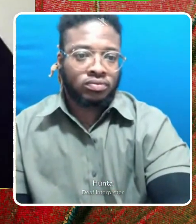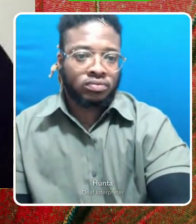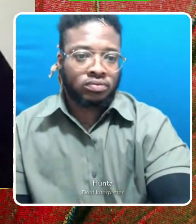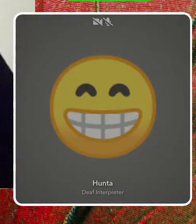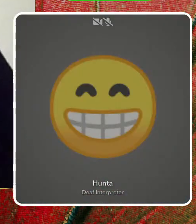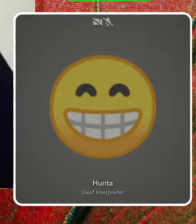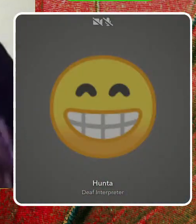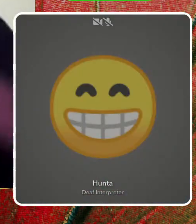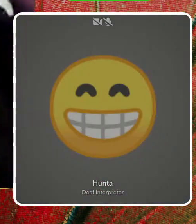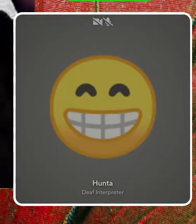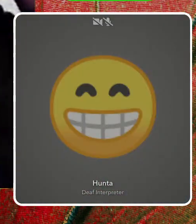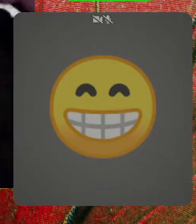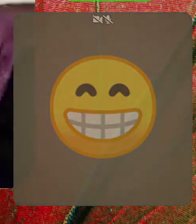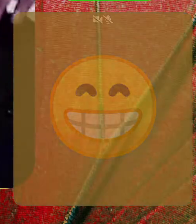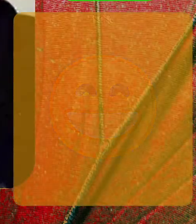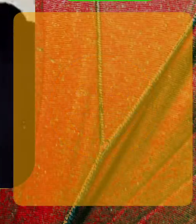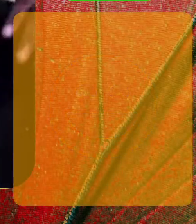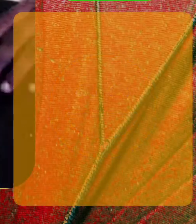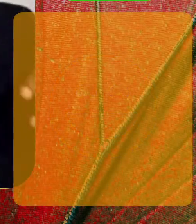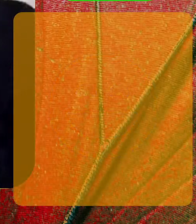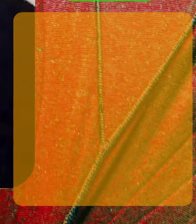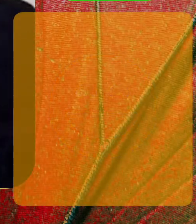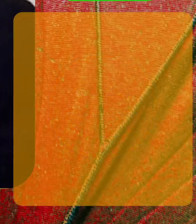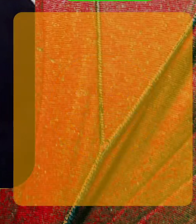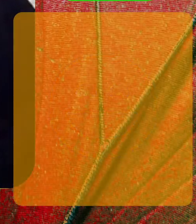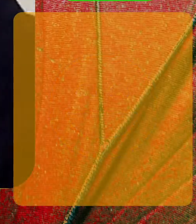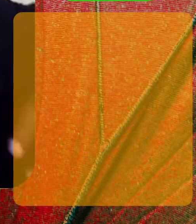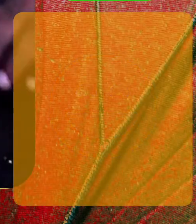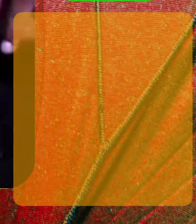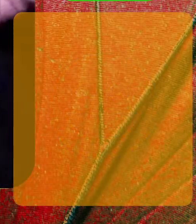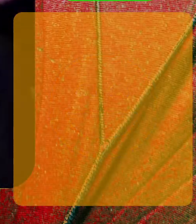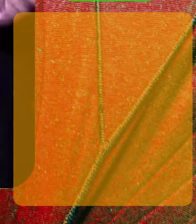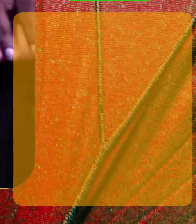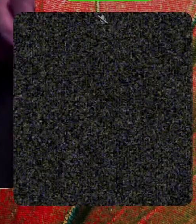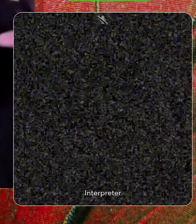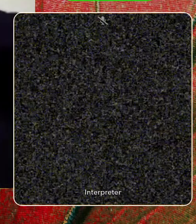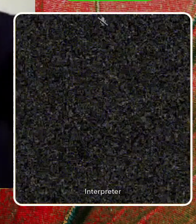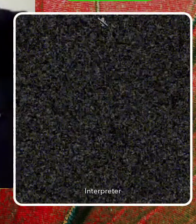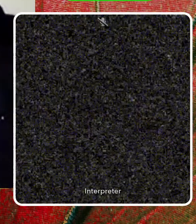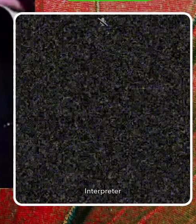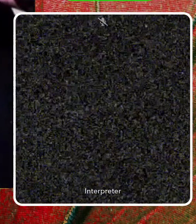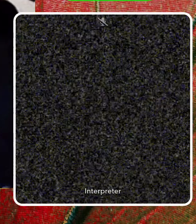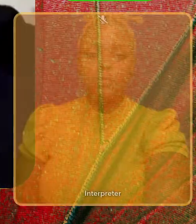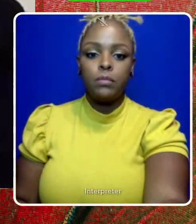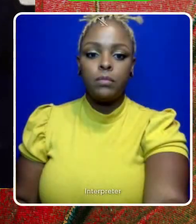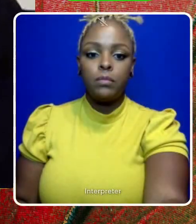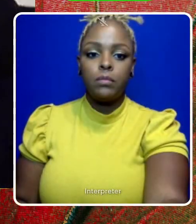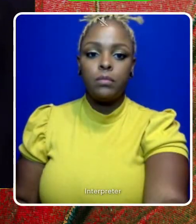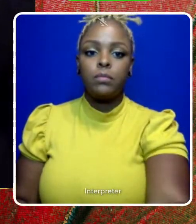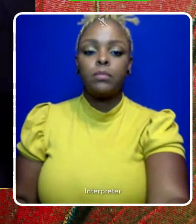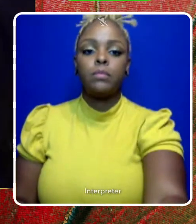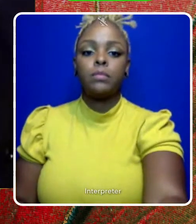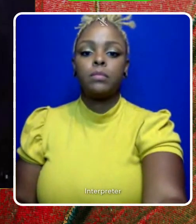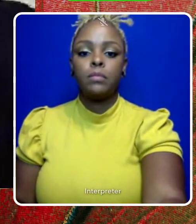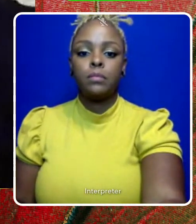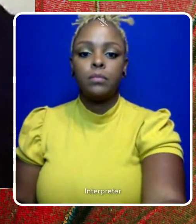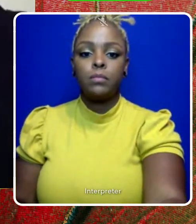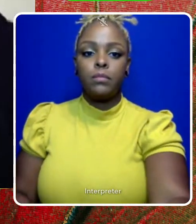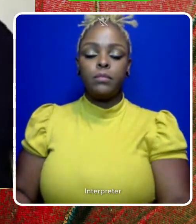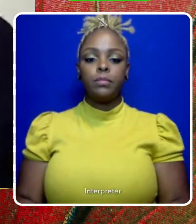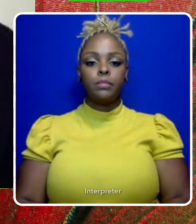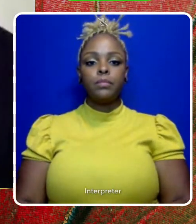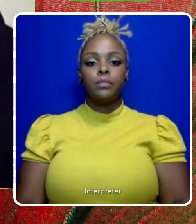salía. Querías igualdad, decir lo que pensás y te tildaron de caprichosa. Paradigma patriarcal nos mata y dispone que seamos vistas